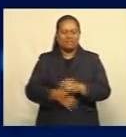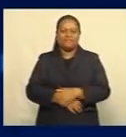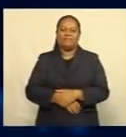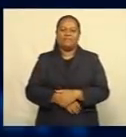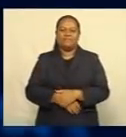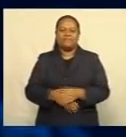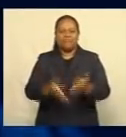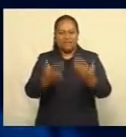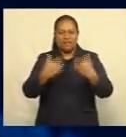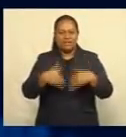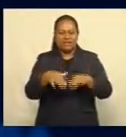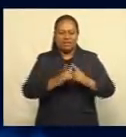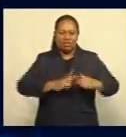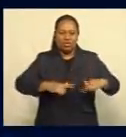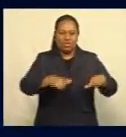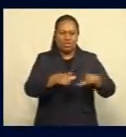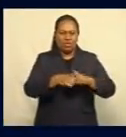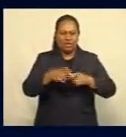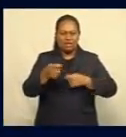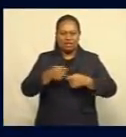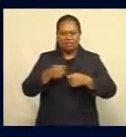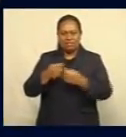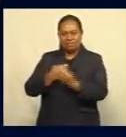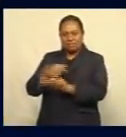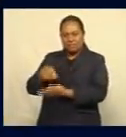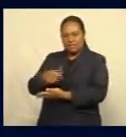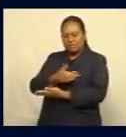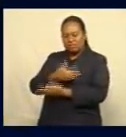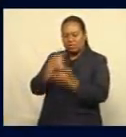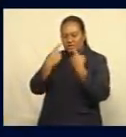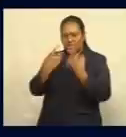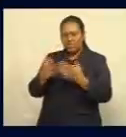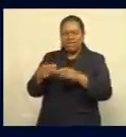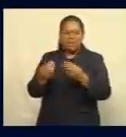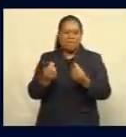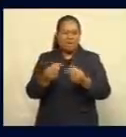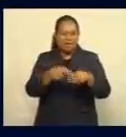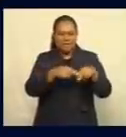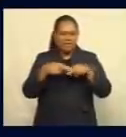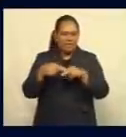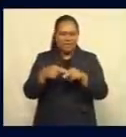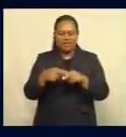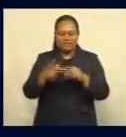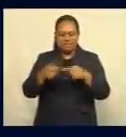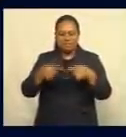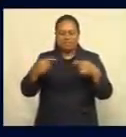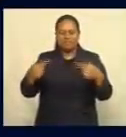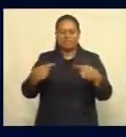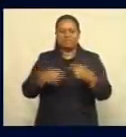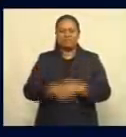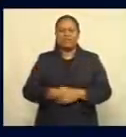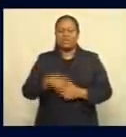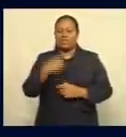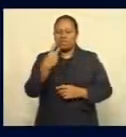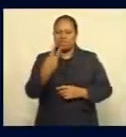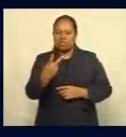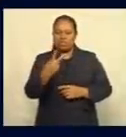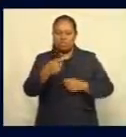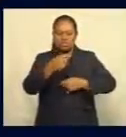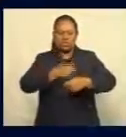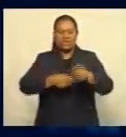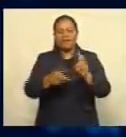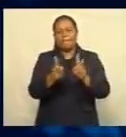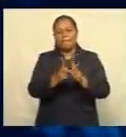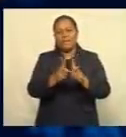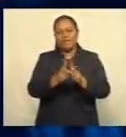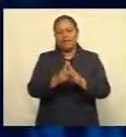local exchange rates as set early this morning. Our Fiji dollar showed a gain against the currencies of our two major trading partners, the